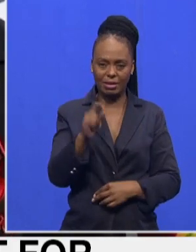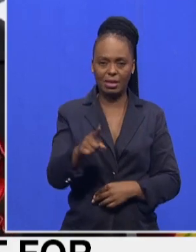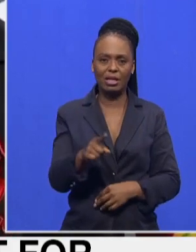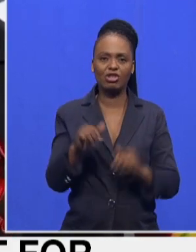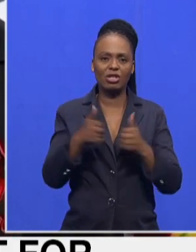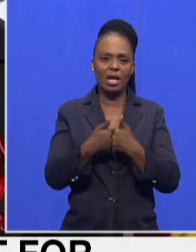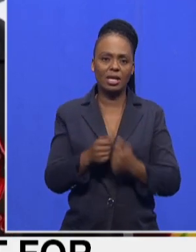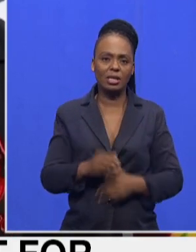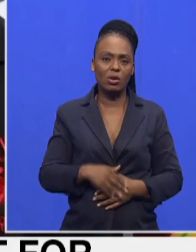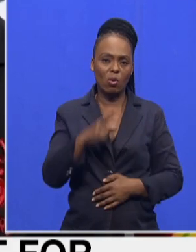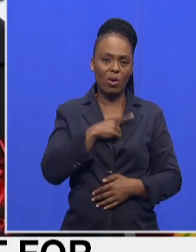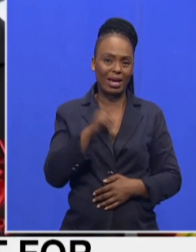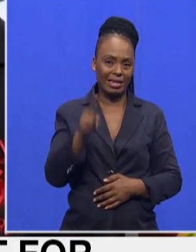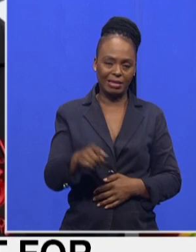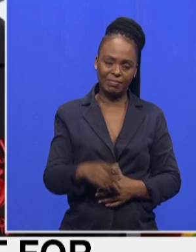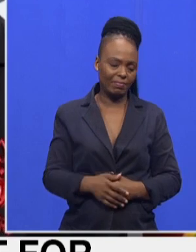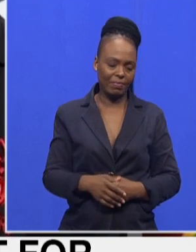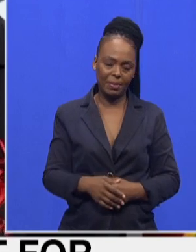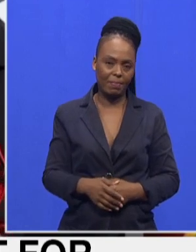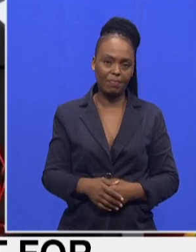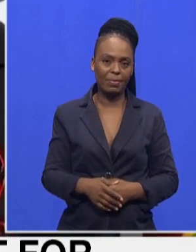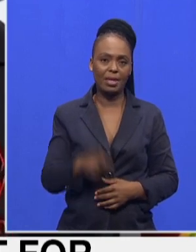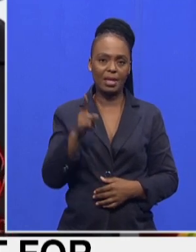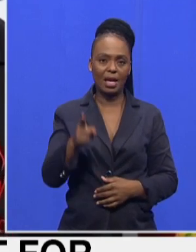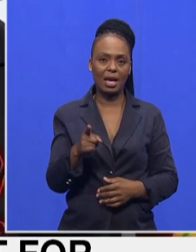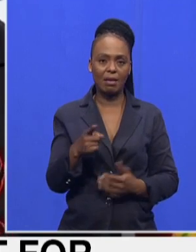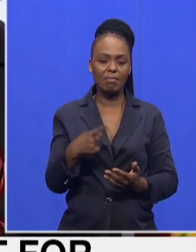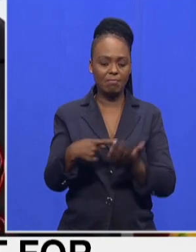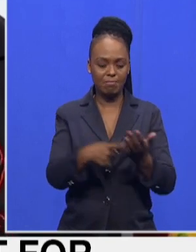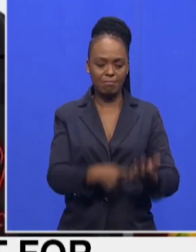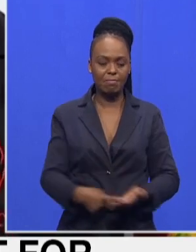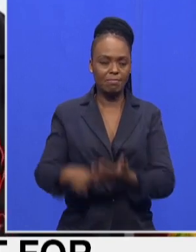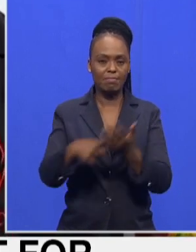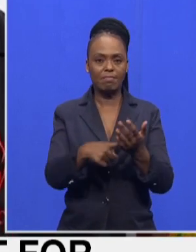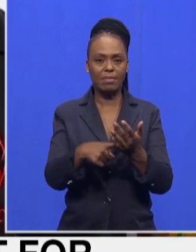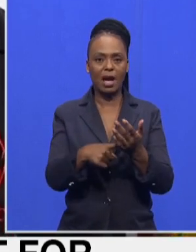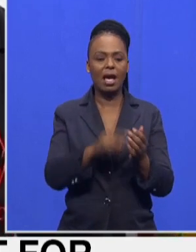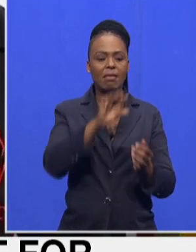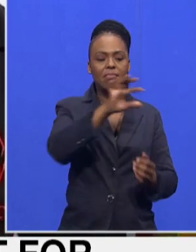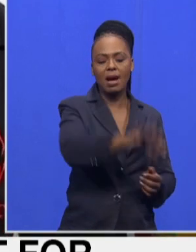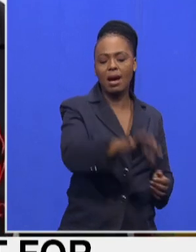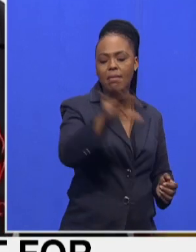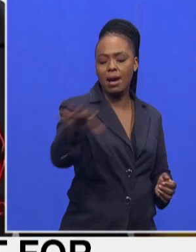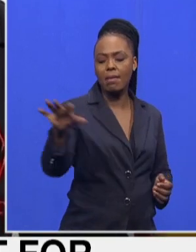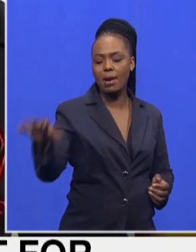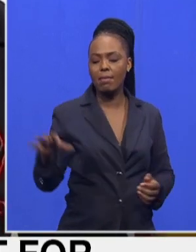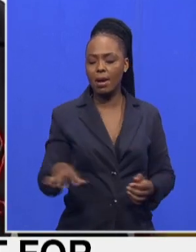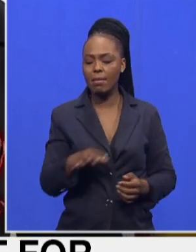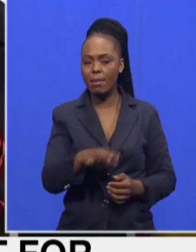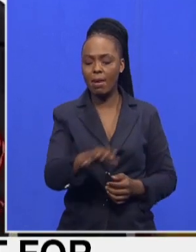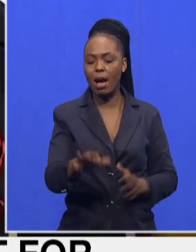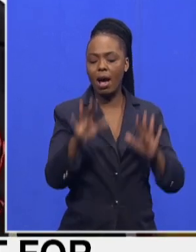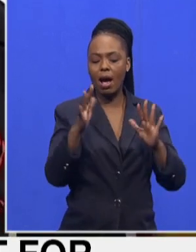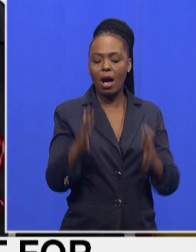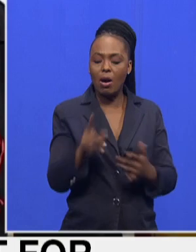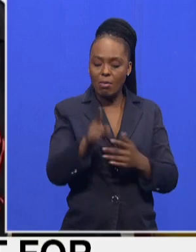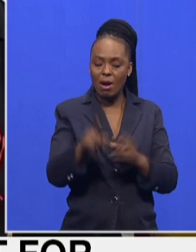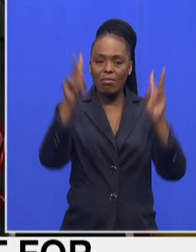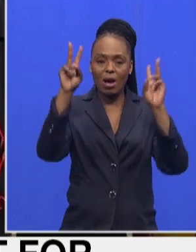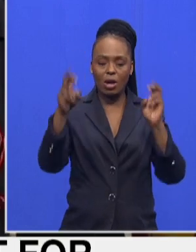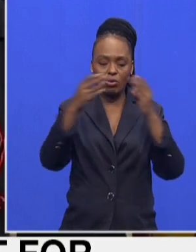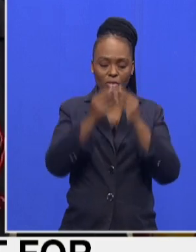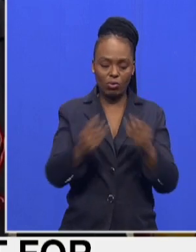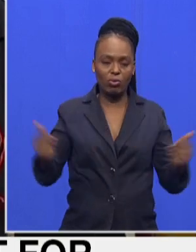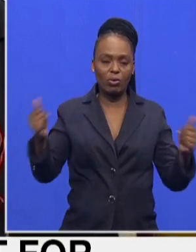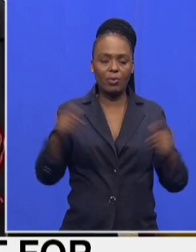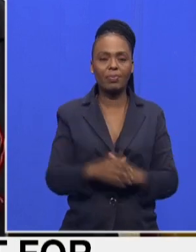that the interdict was put in place to now corner students and create a conflict-induced environment. So we did call that out,